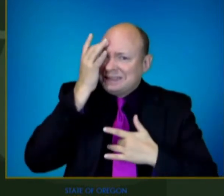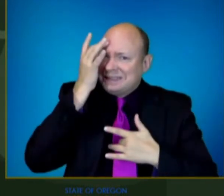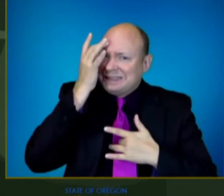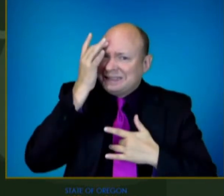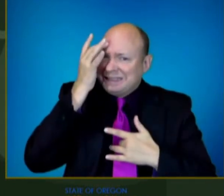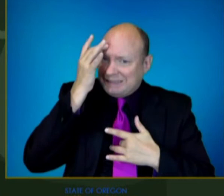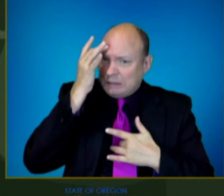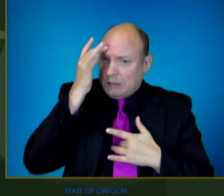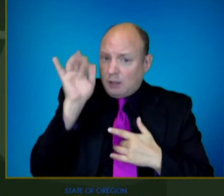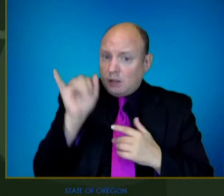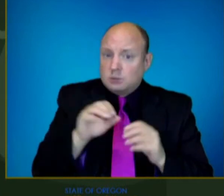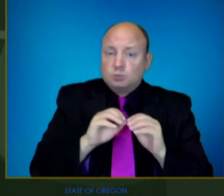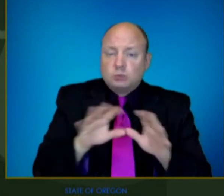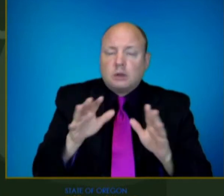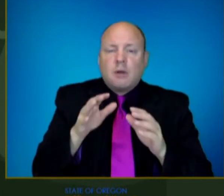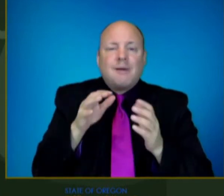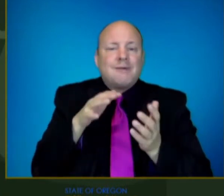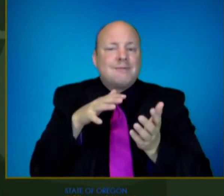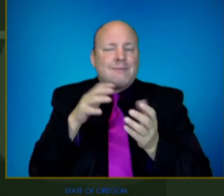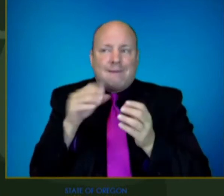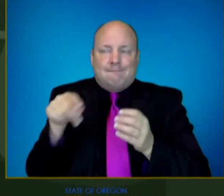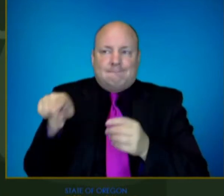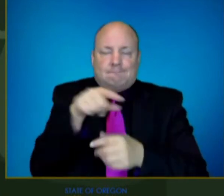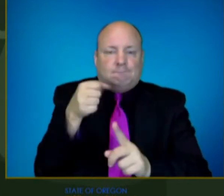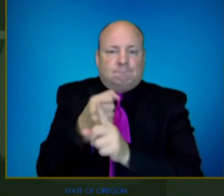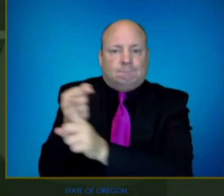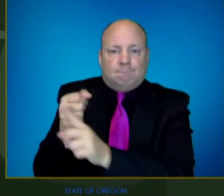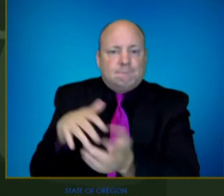vulnerable populations, very rapidly.